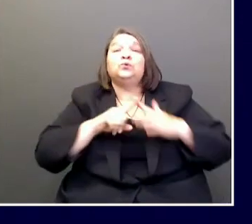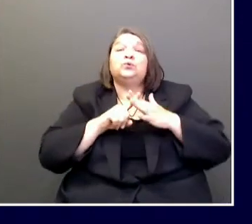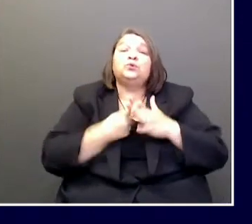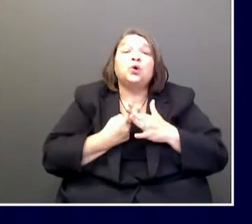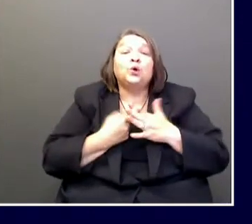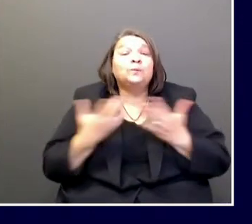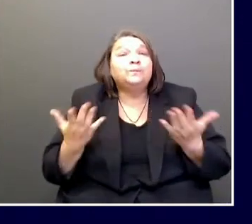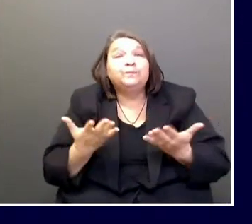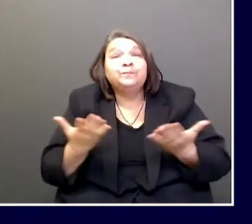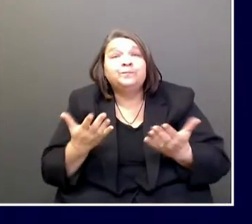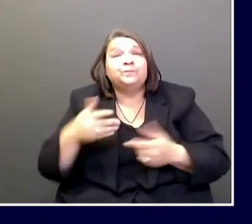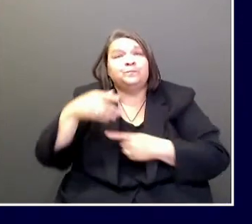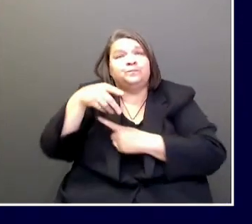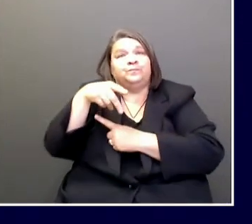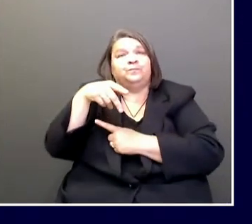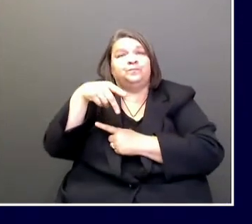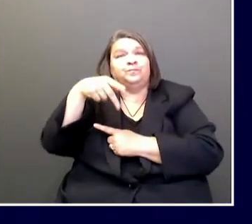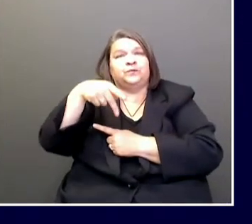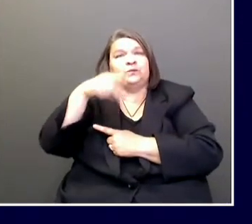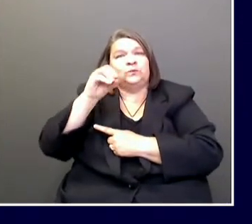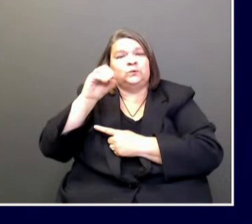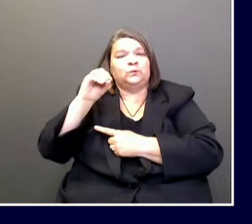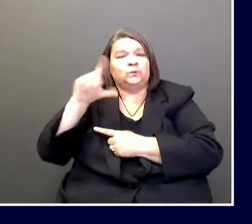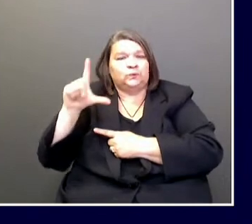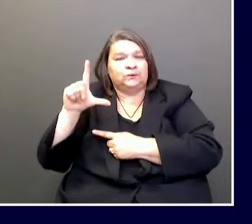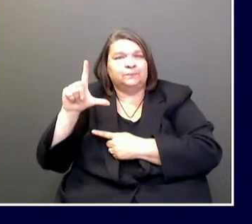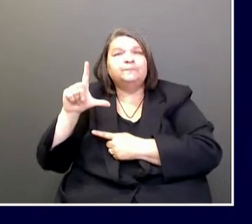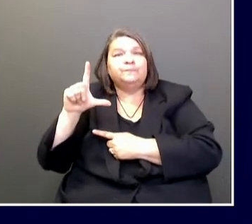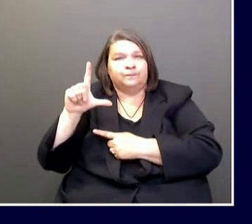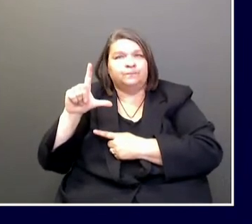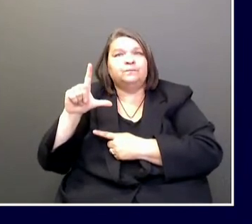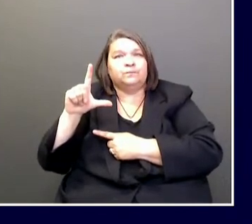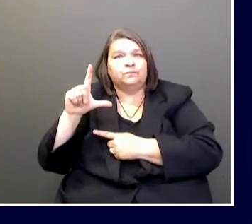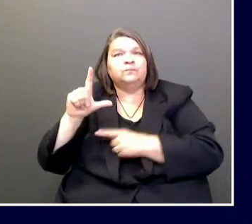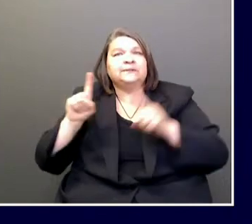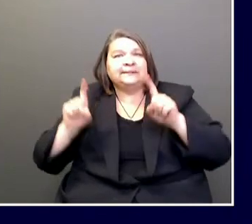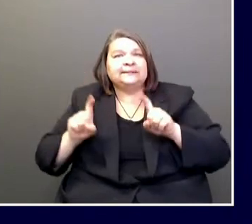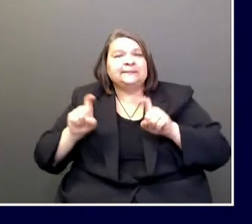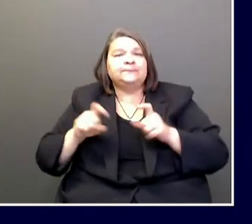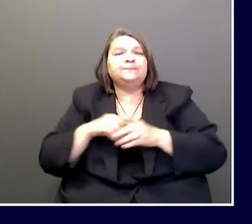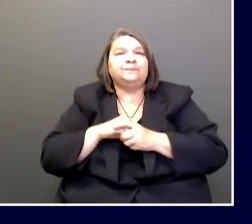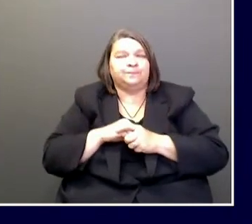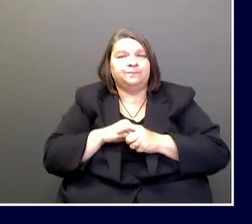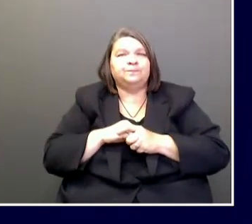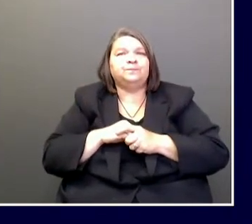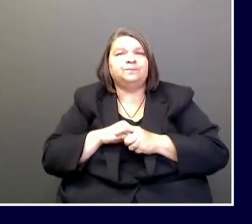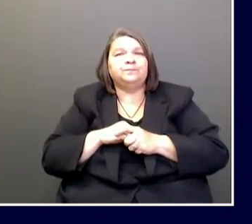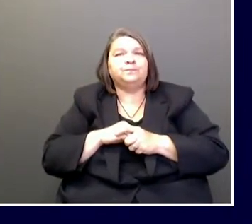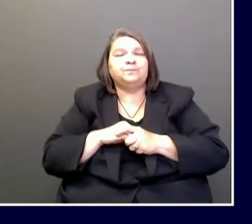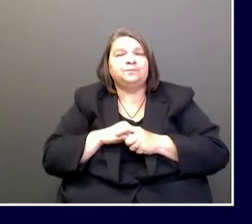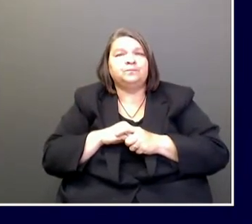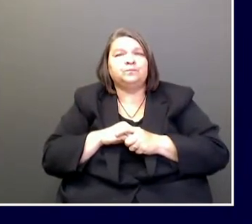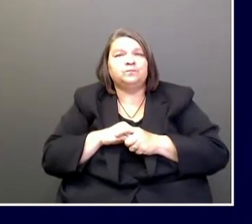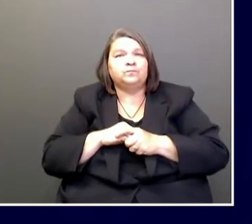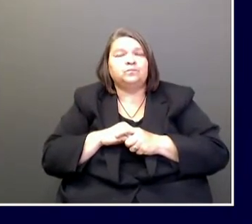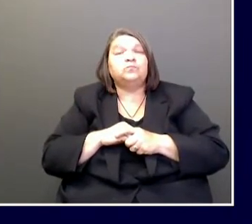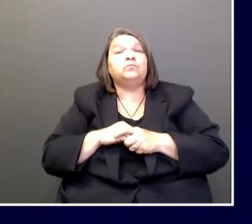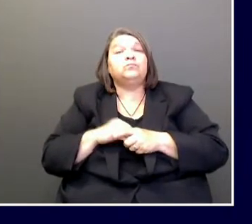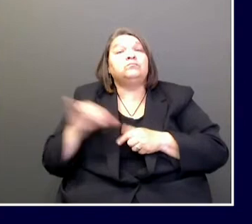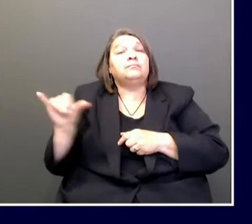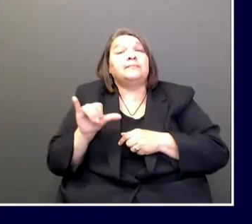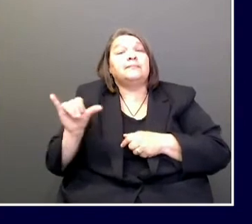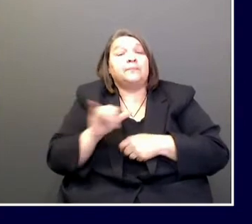vaccination rates. This will be collected monthly and posted the same way we've done for hospitals and